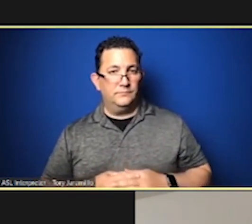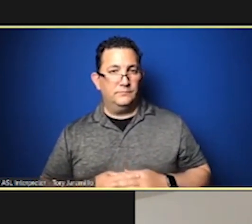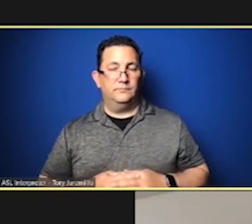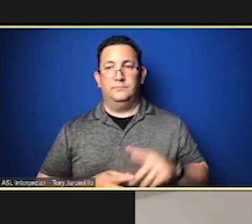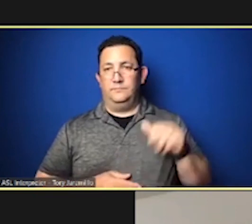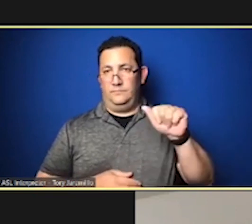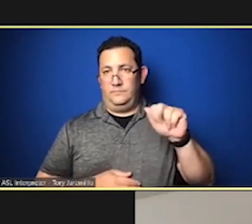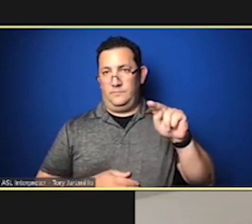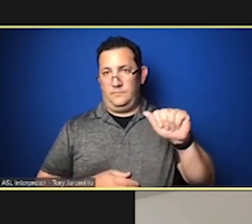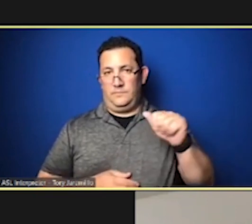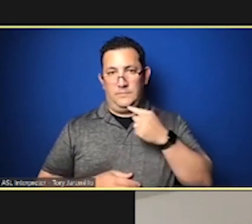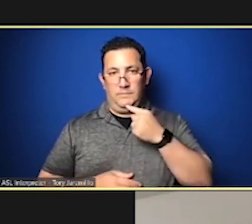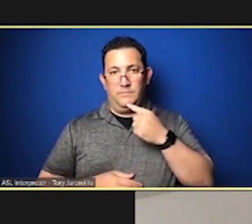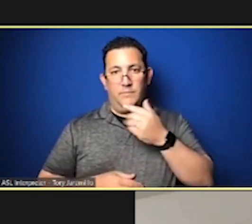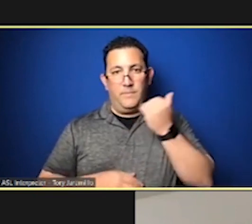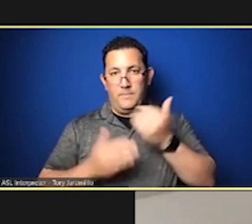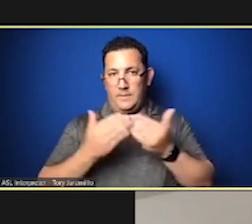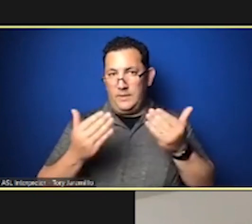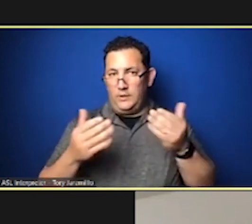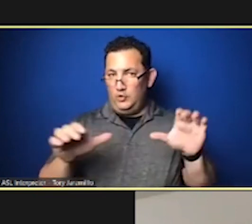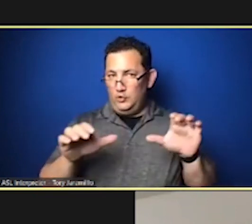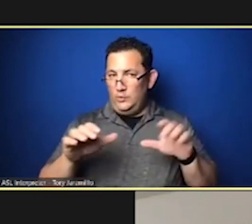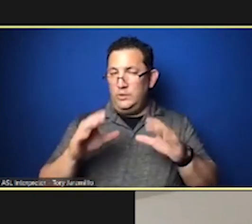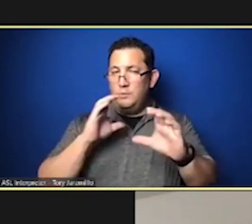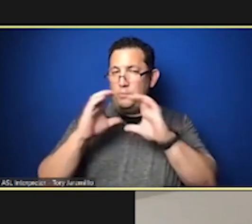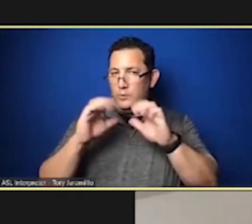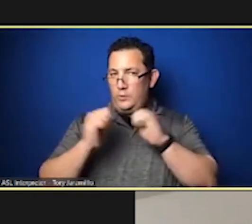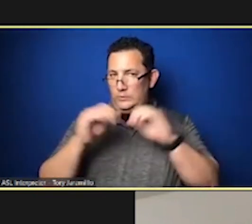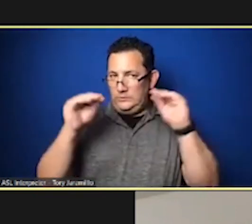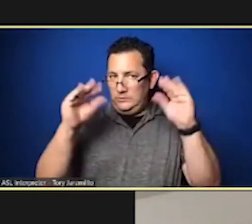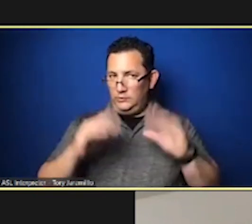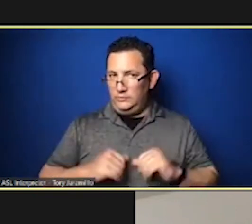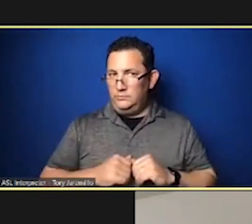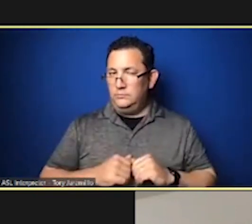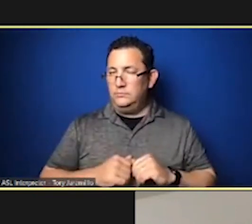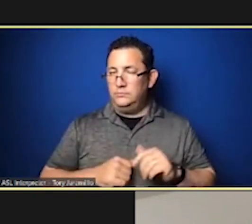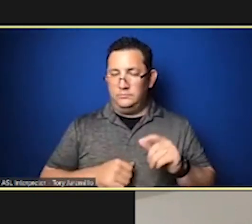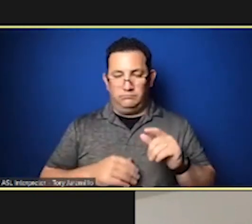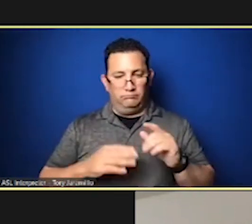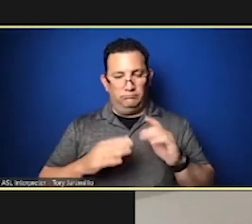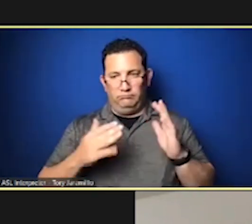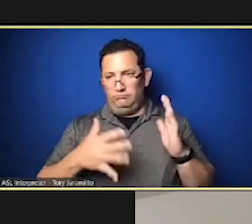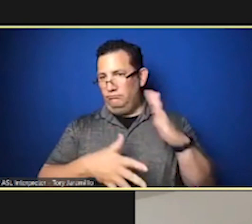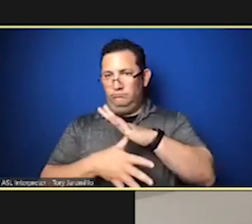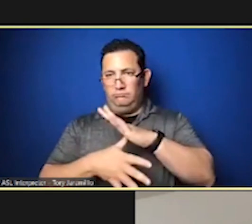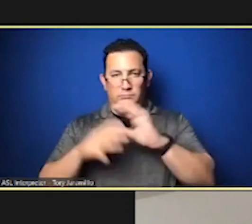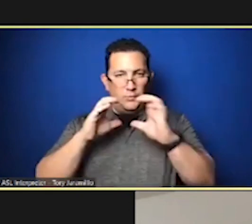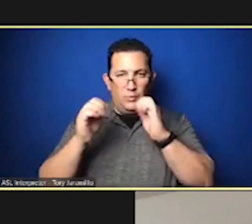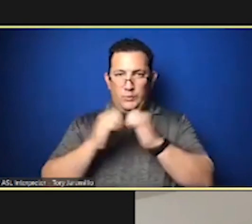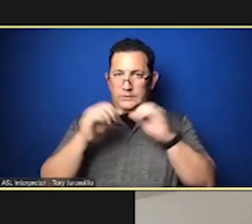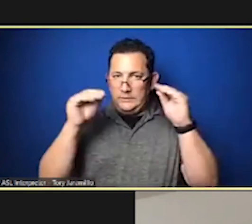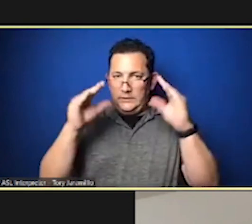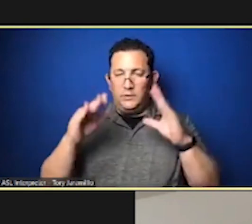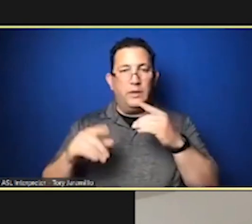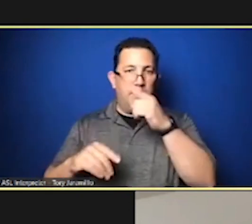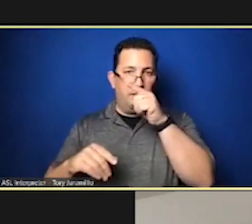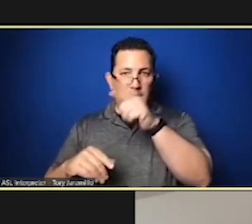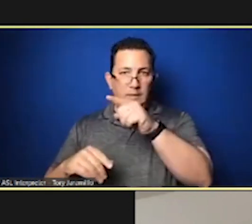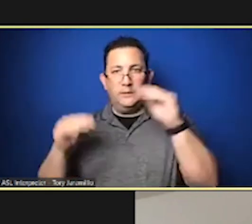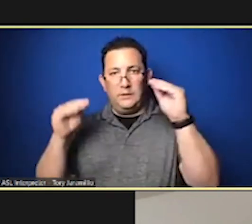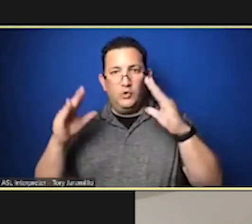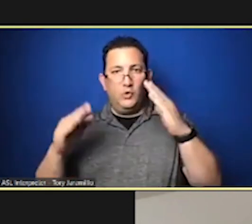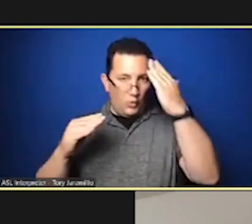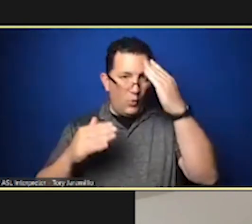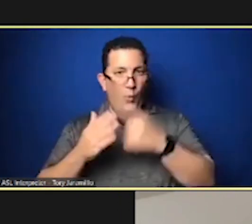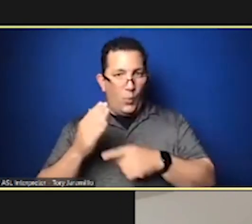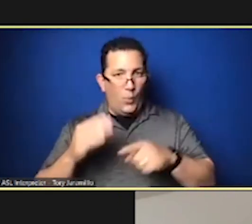I think the best thing is to communicate with your teacher. The teacher's going to know what exactly that